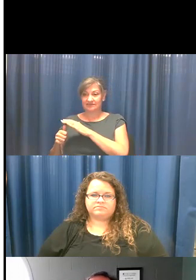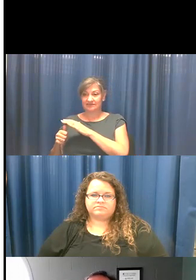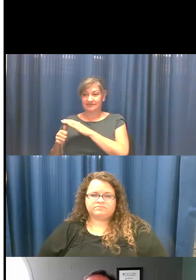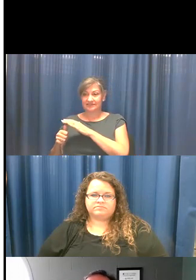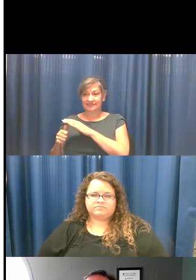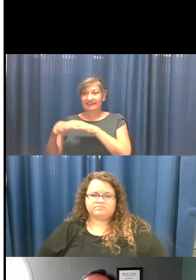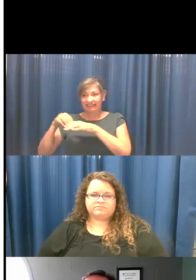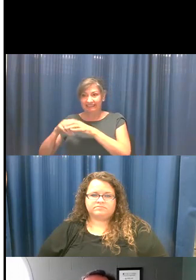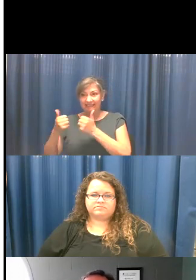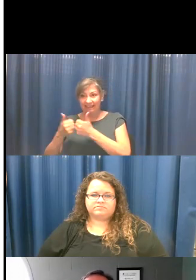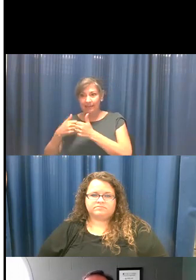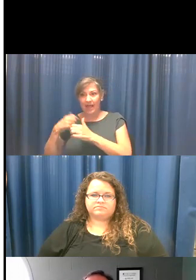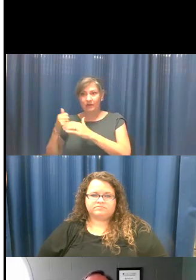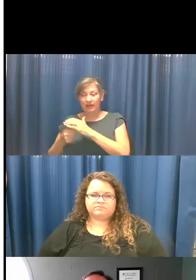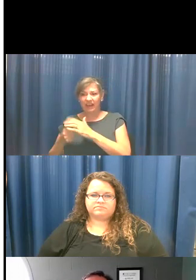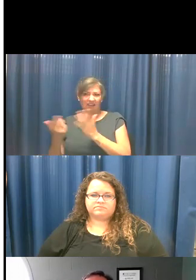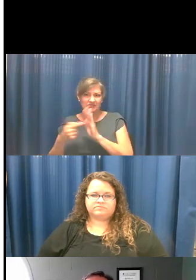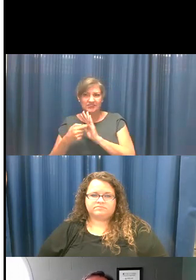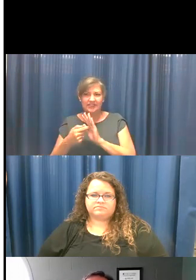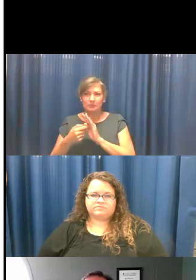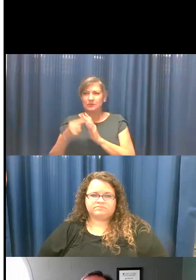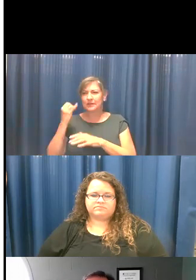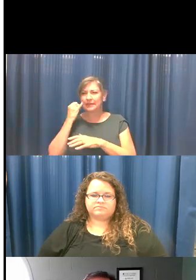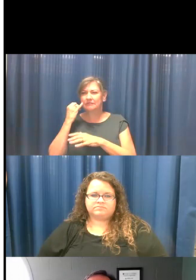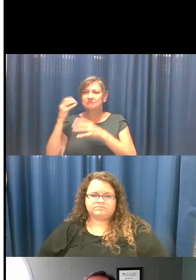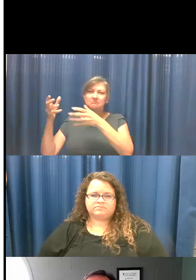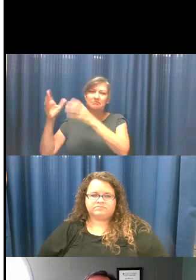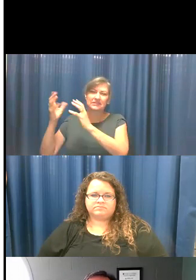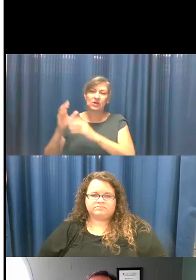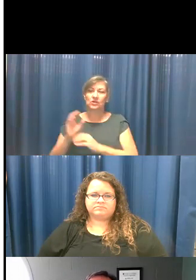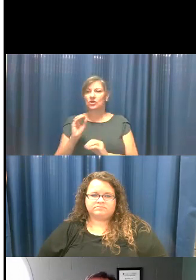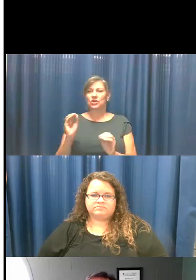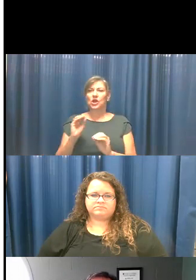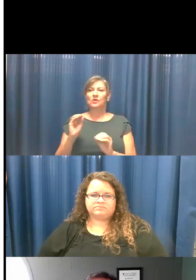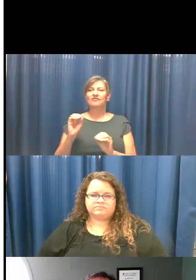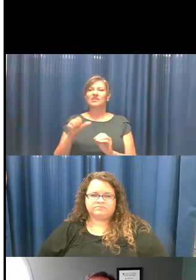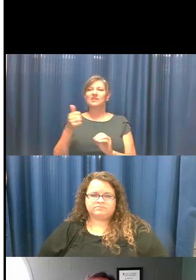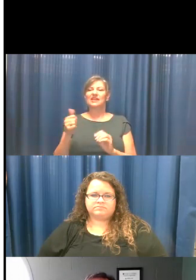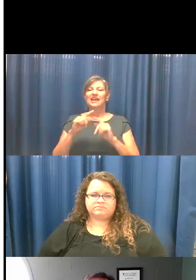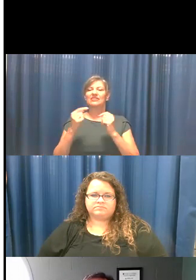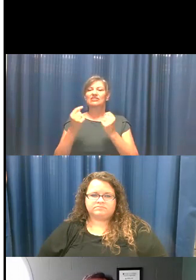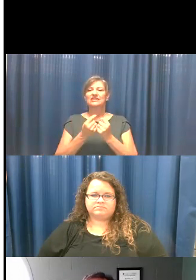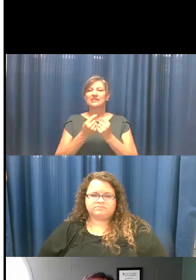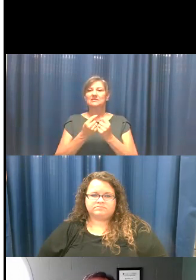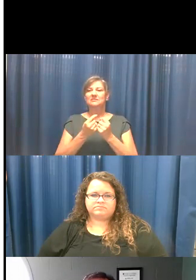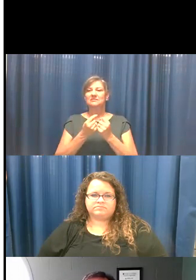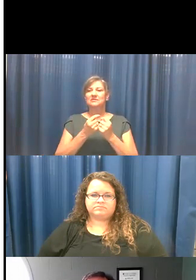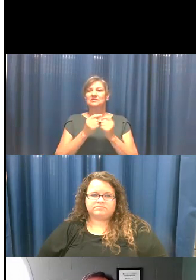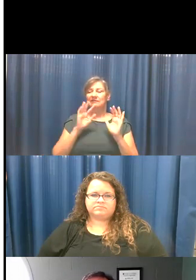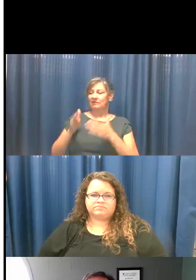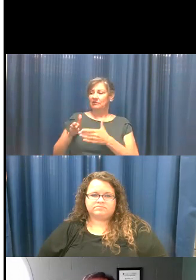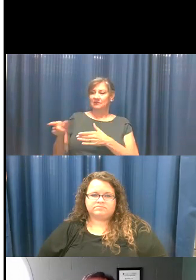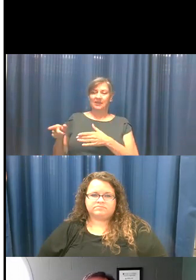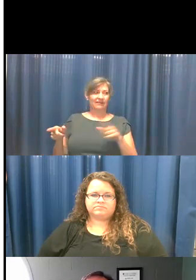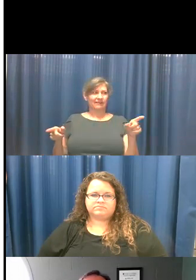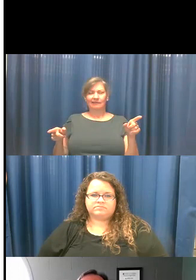within the game. And so, for example, if we were playing basketball, nobody from the other team bothered to cover me because they weren't going to throw the ball